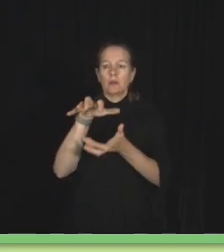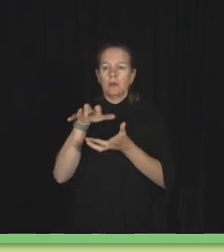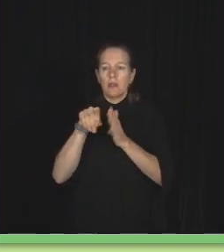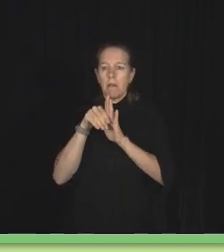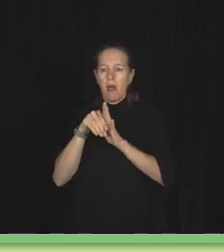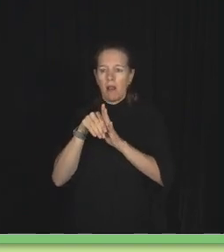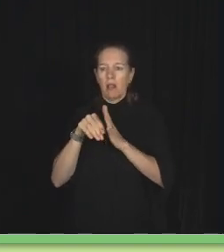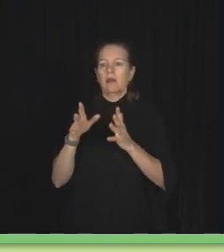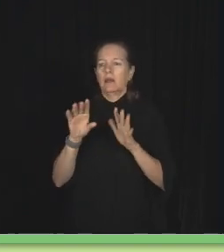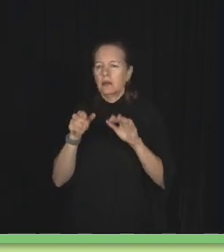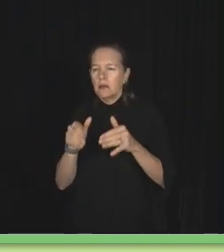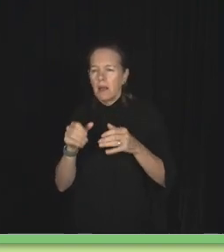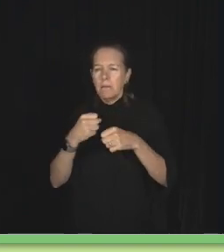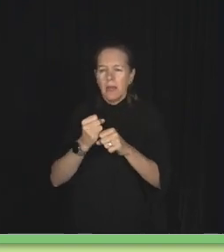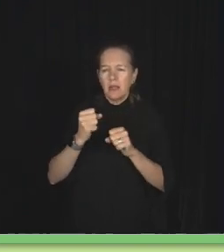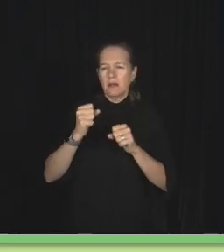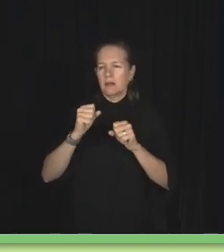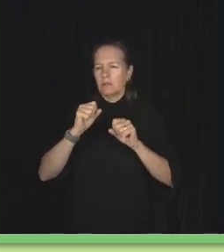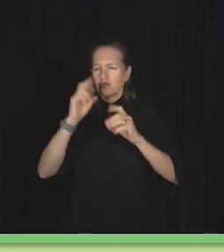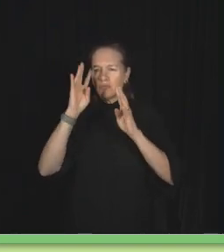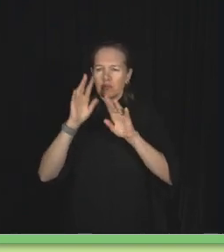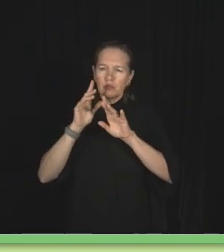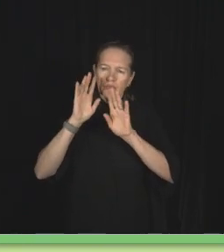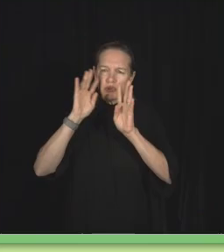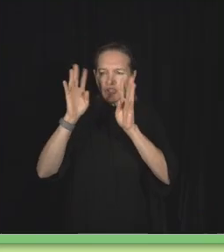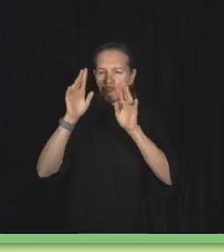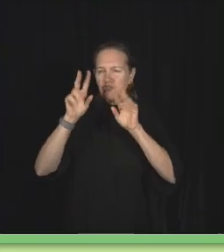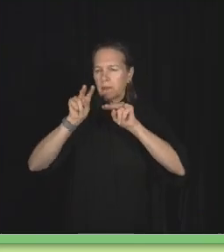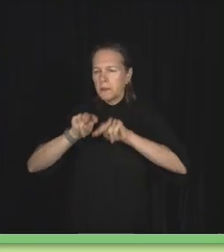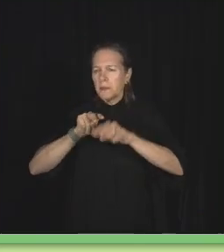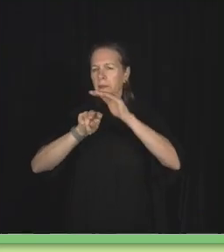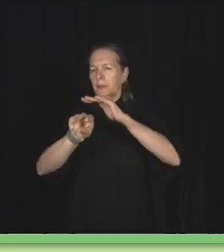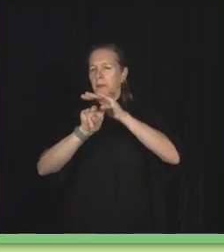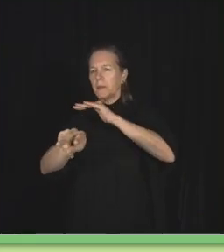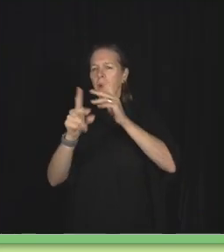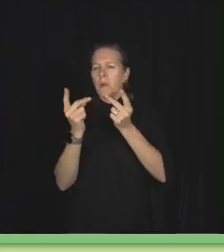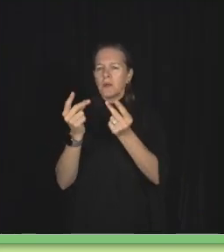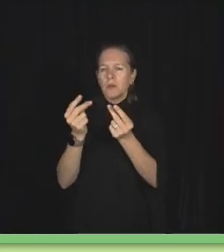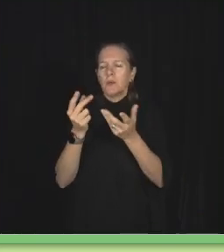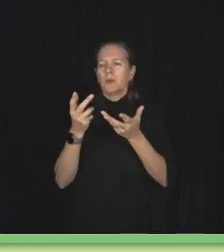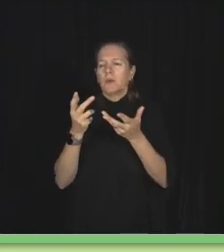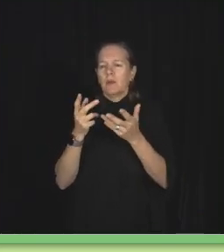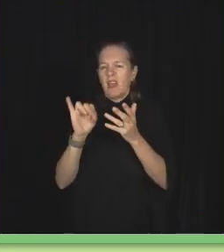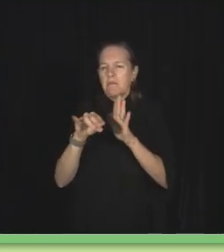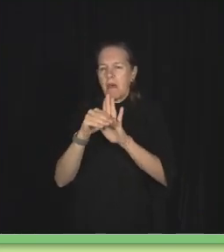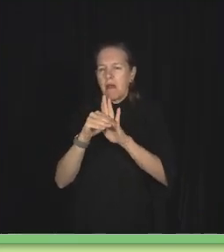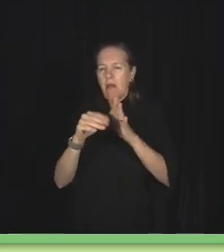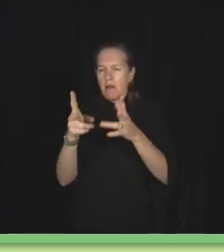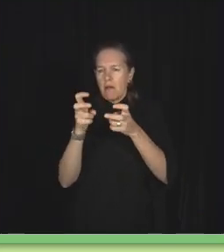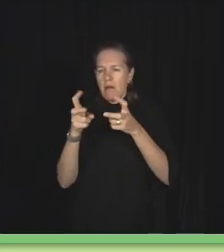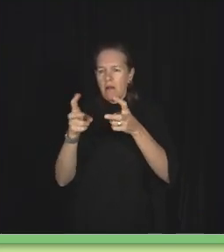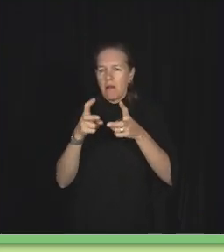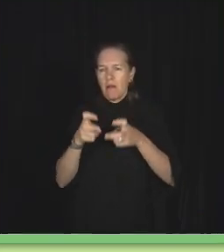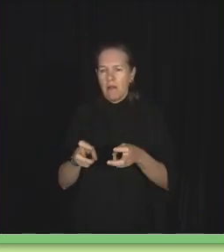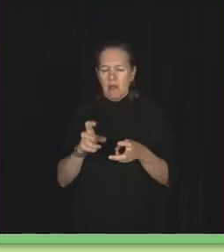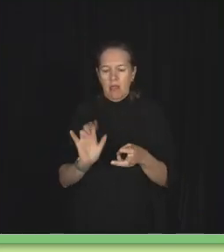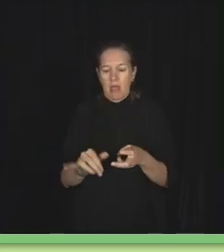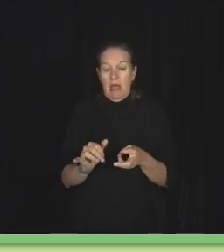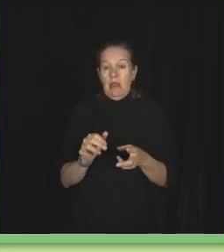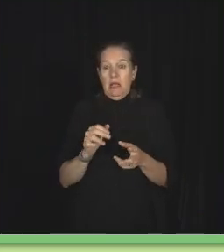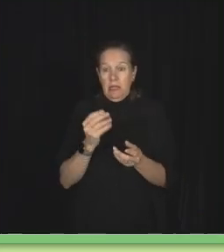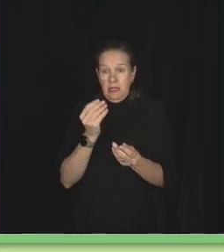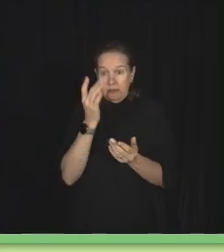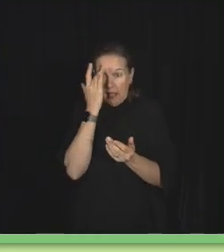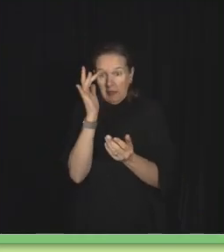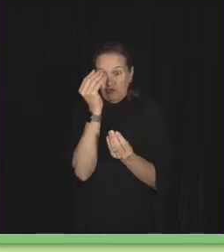answer questions, you make predictions, you feed it into systems to take that intelligence and connect it out to the